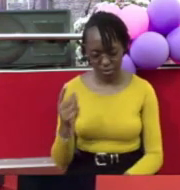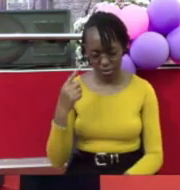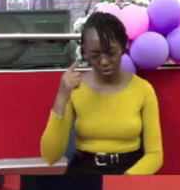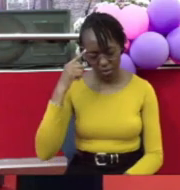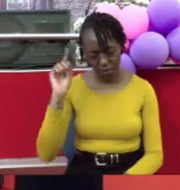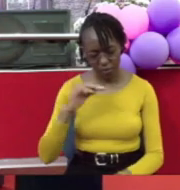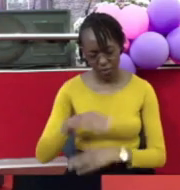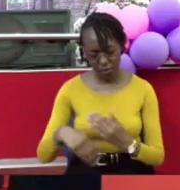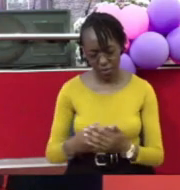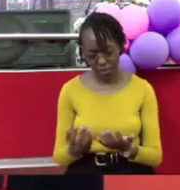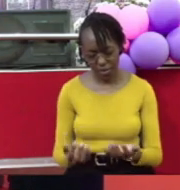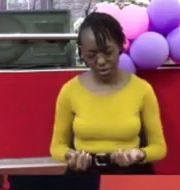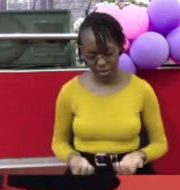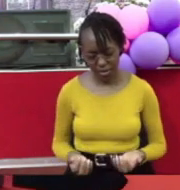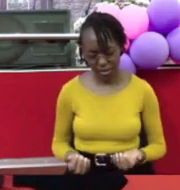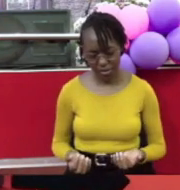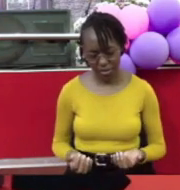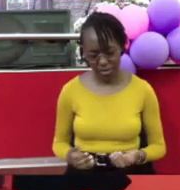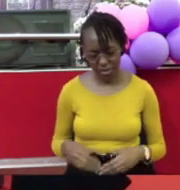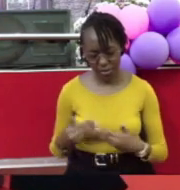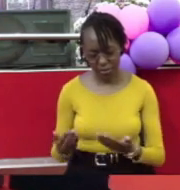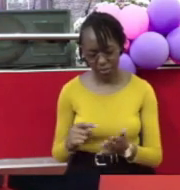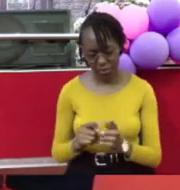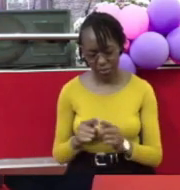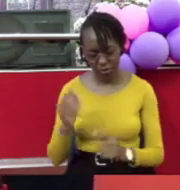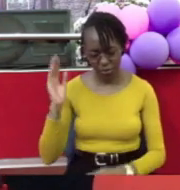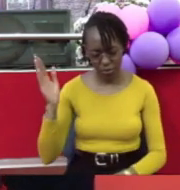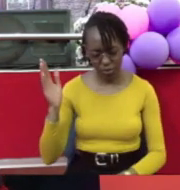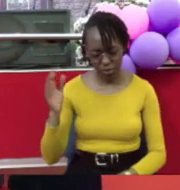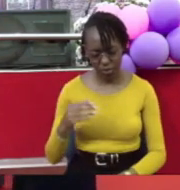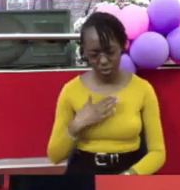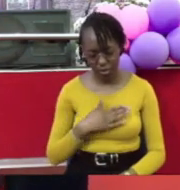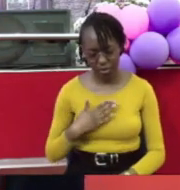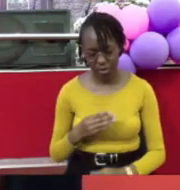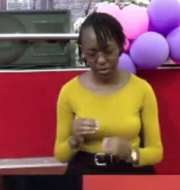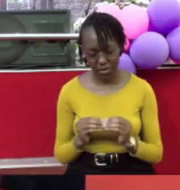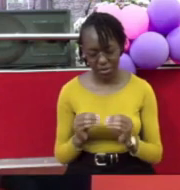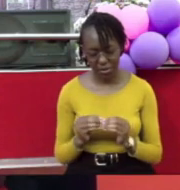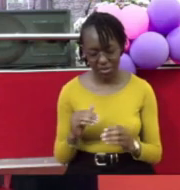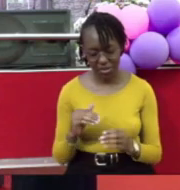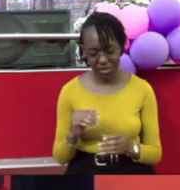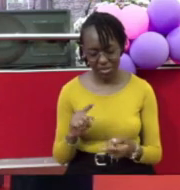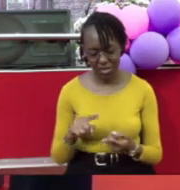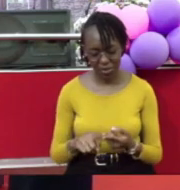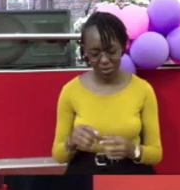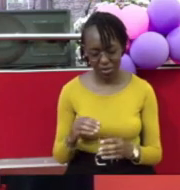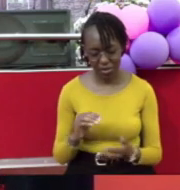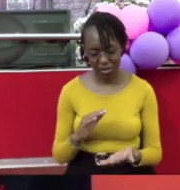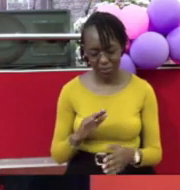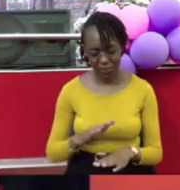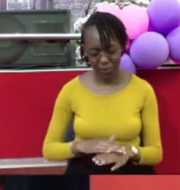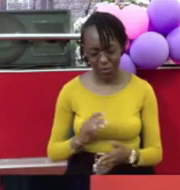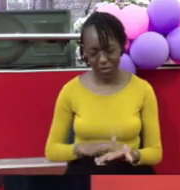God. Mahitaji yote iliyoinuliwa hapa leo. May you meet it according to your riches in glory. Kutana nayo kulingana na utajiri wako